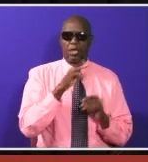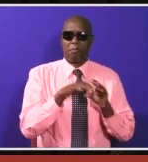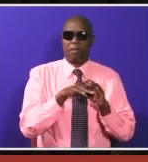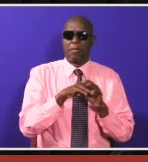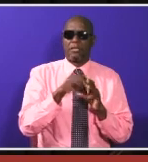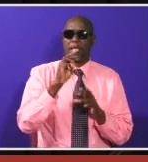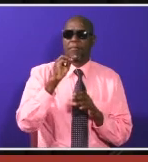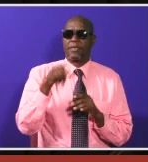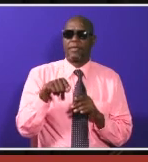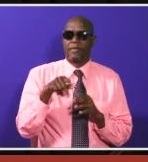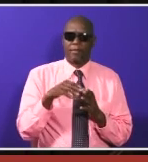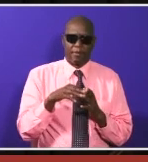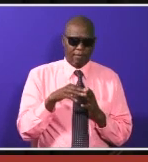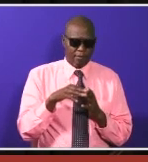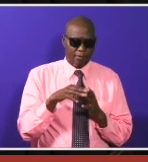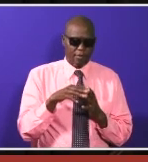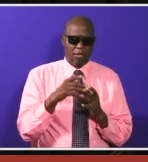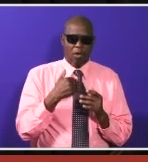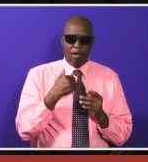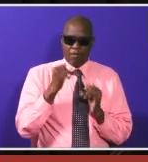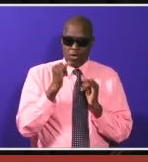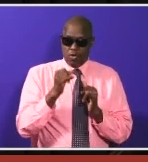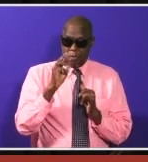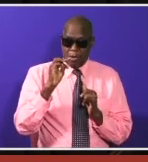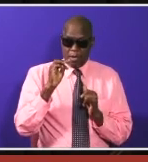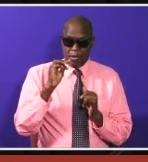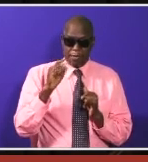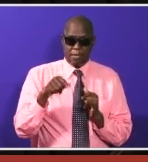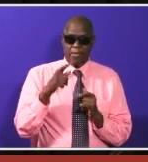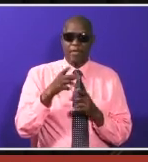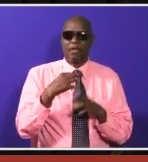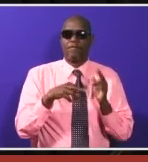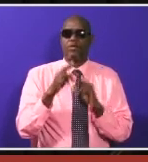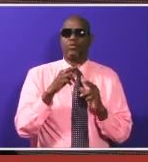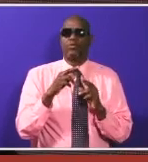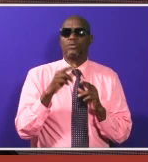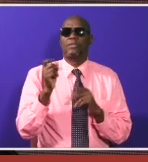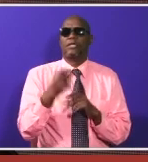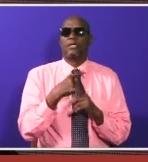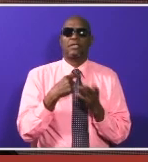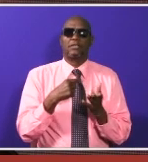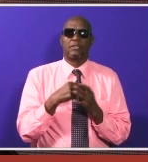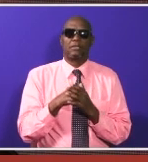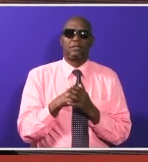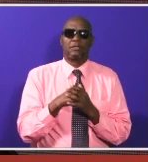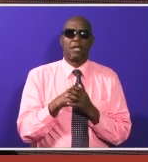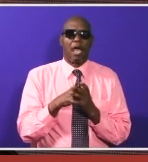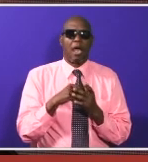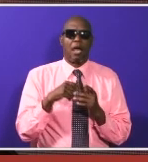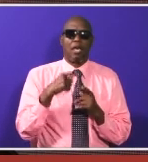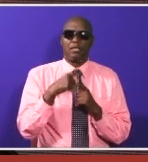are elected, whenever we have a new parliament in place, they actually review the salaries. No. Salaries are reviewed once every